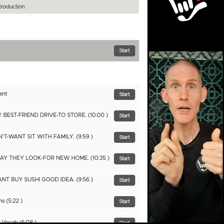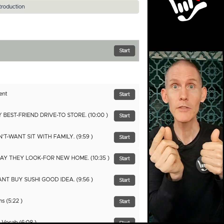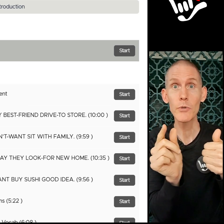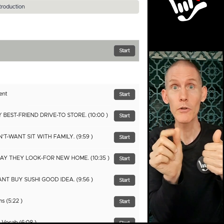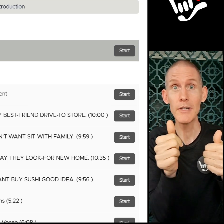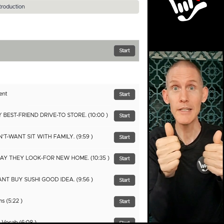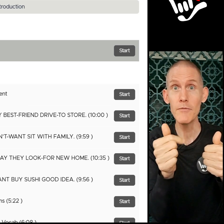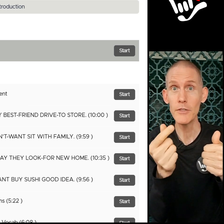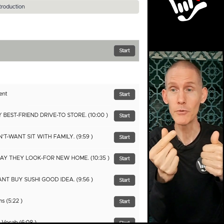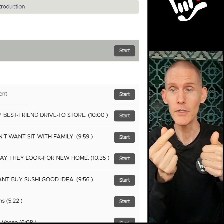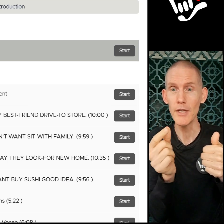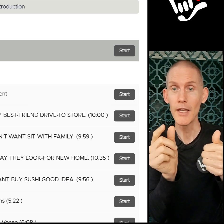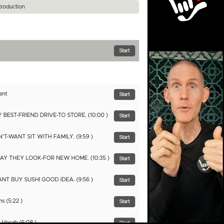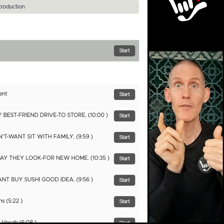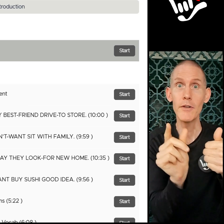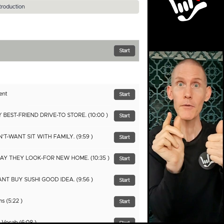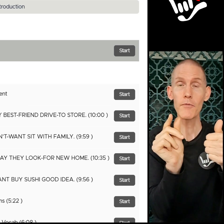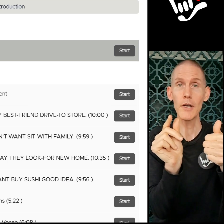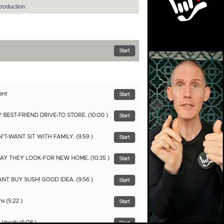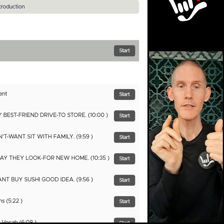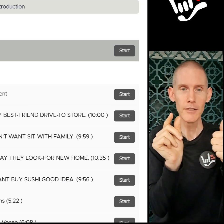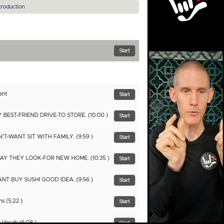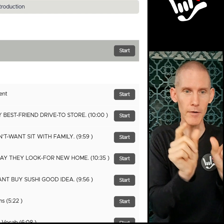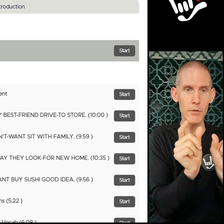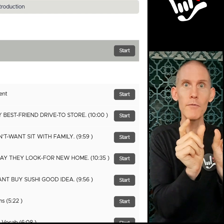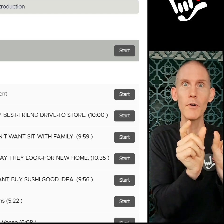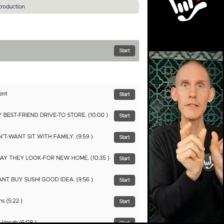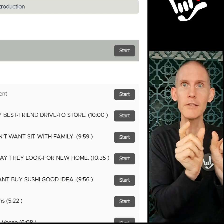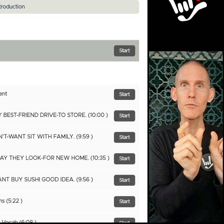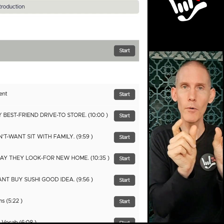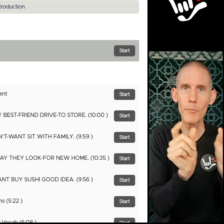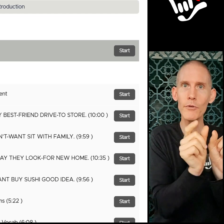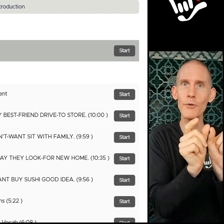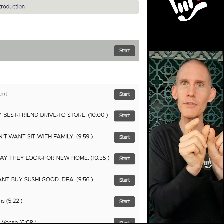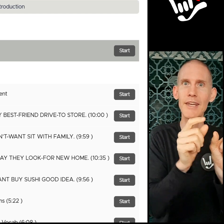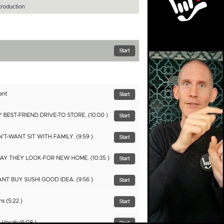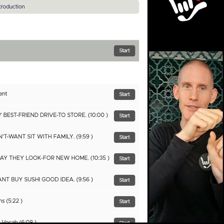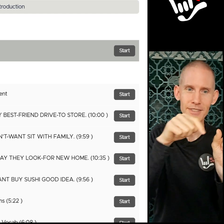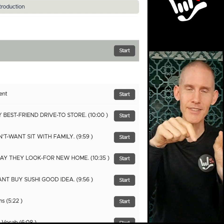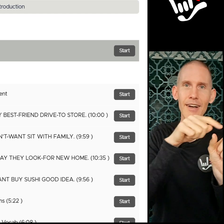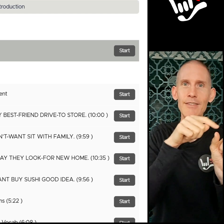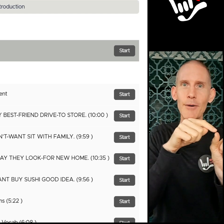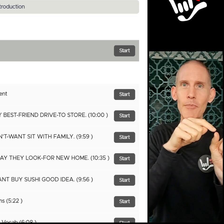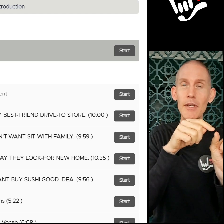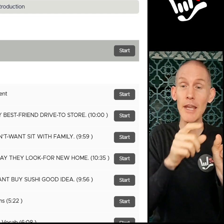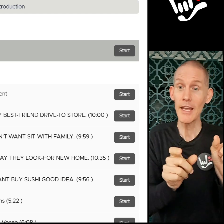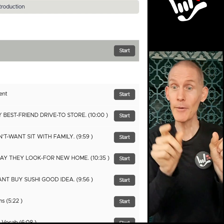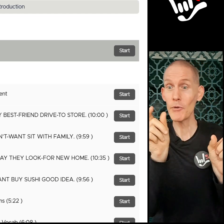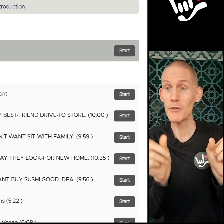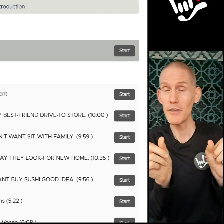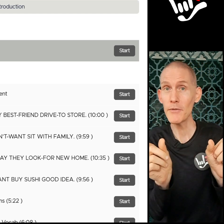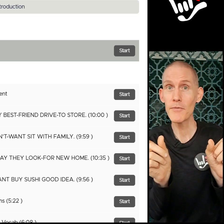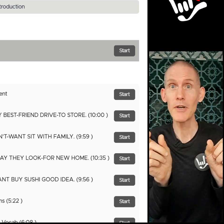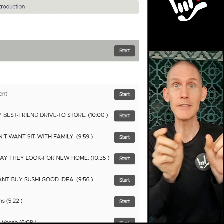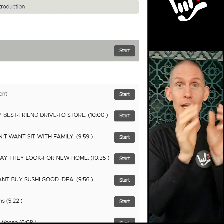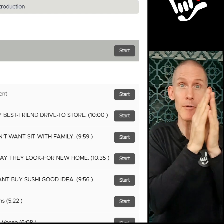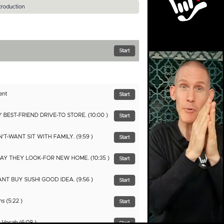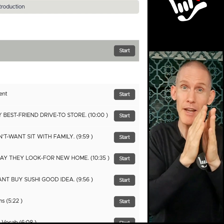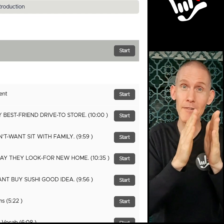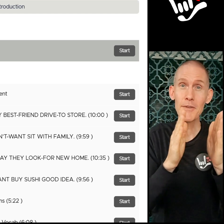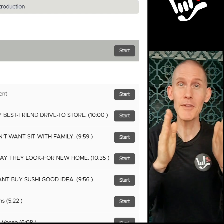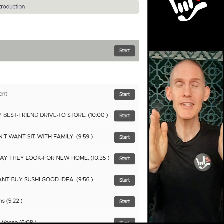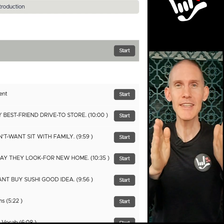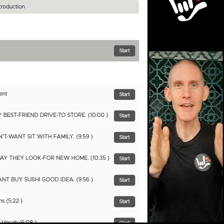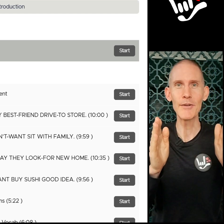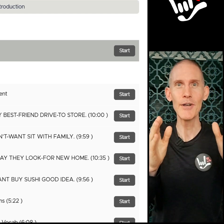two more signs we're going to learn individually. We have another phrase. So we have two phrases. Well, we'll put those together and sign something. And then we'll learn another phrase. We'll